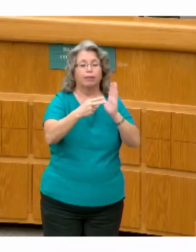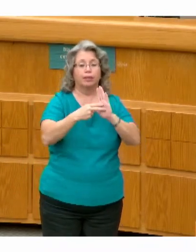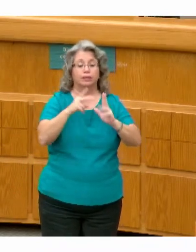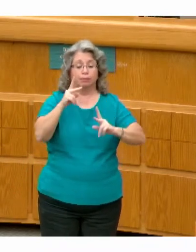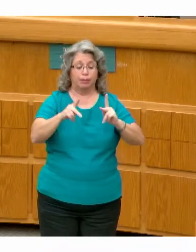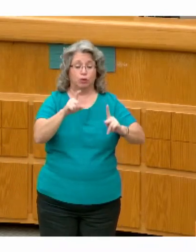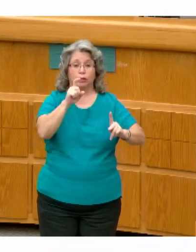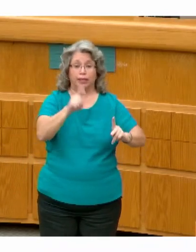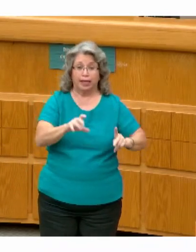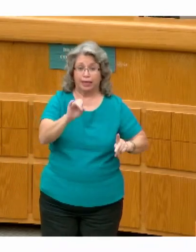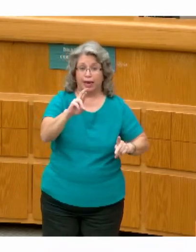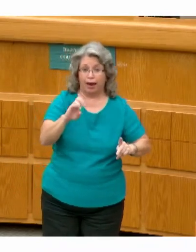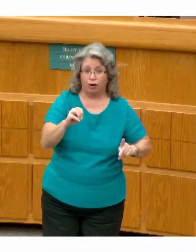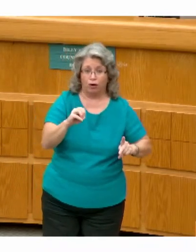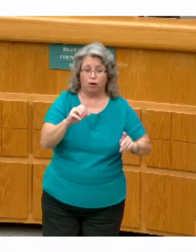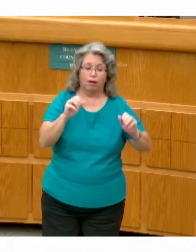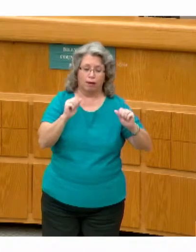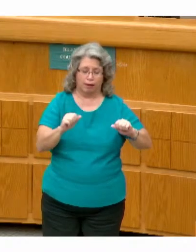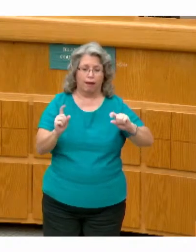need to understand is that